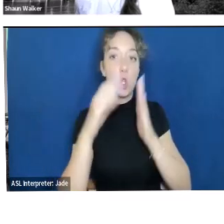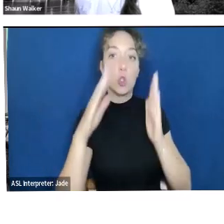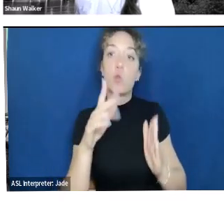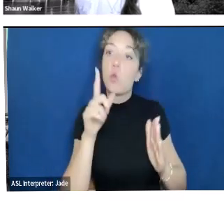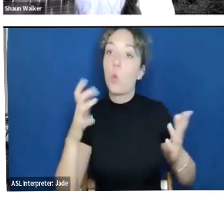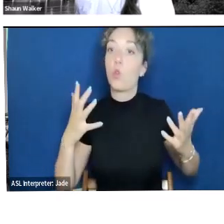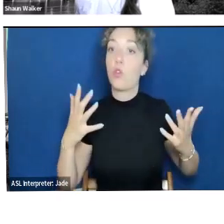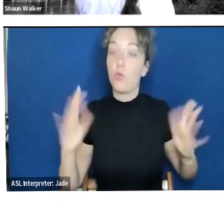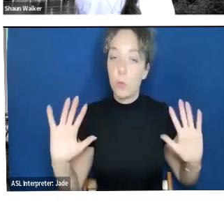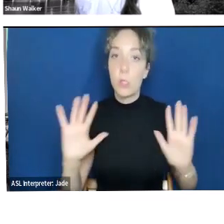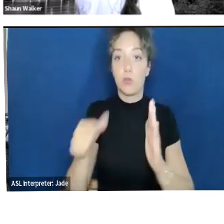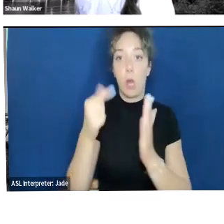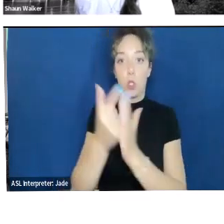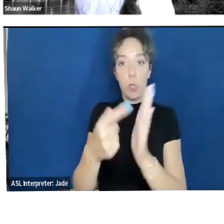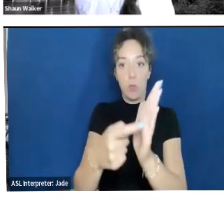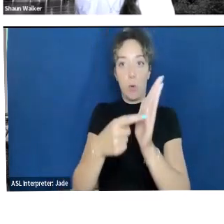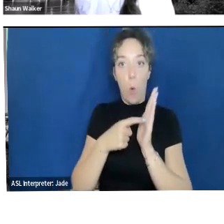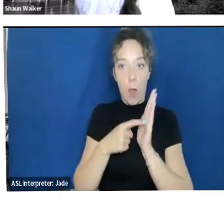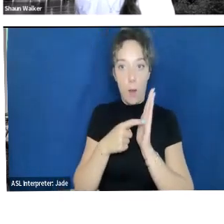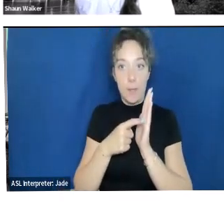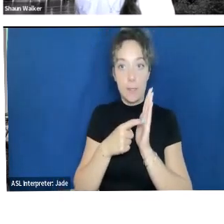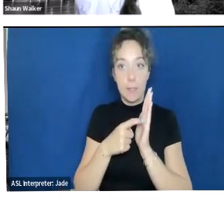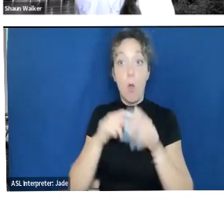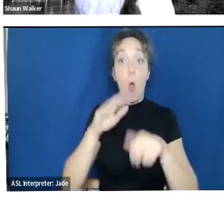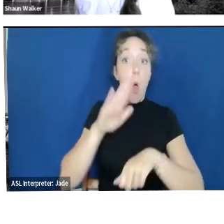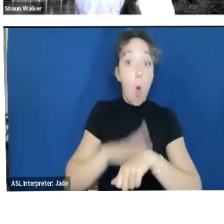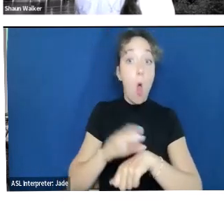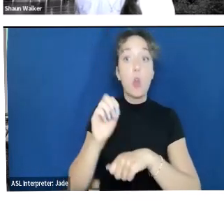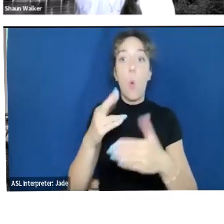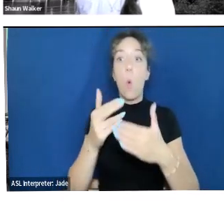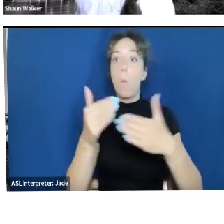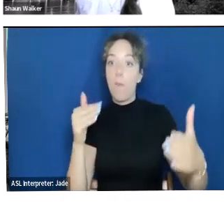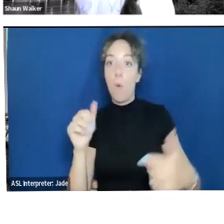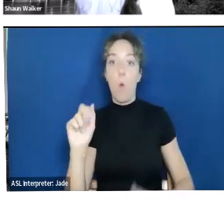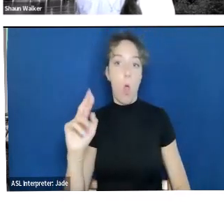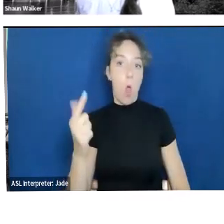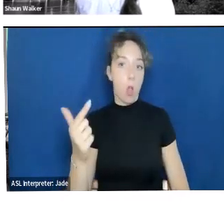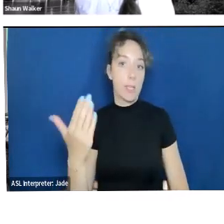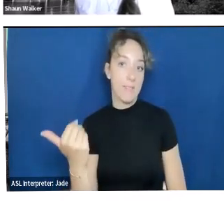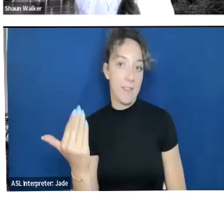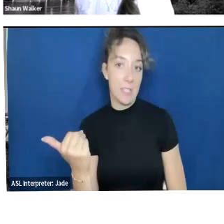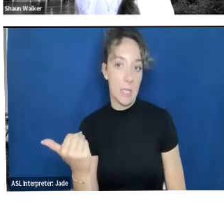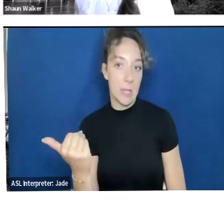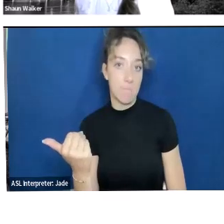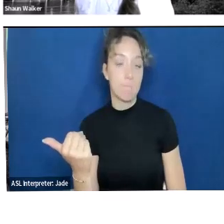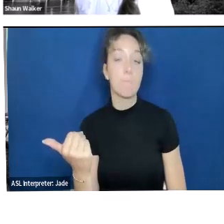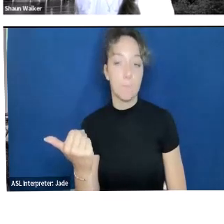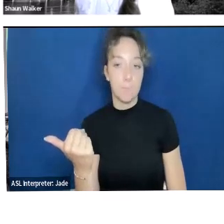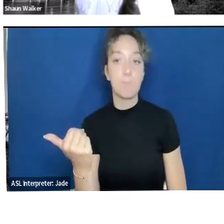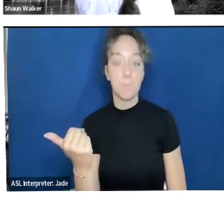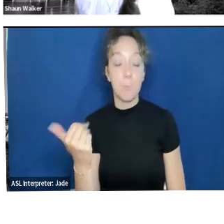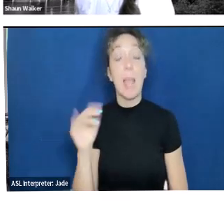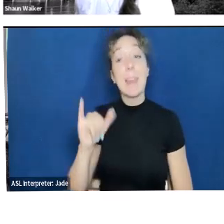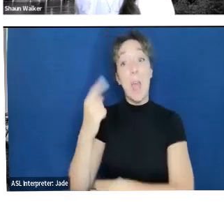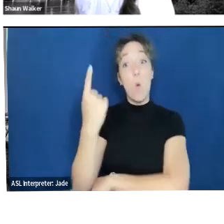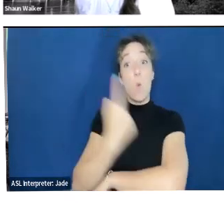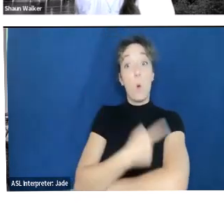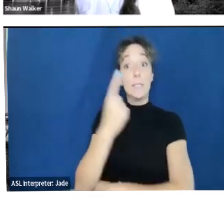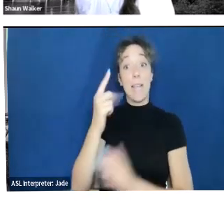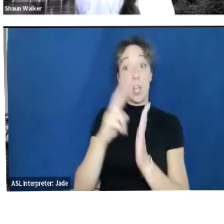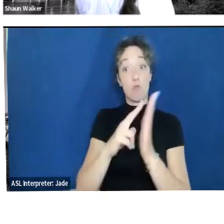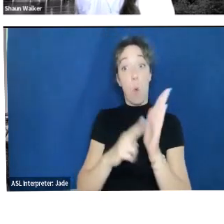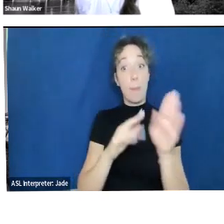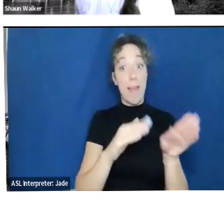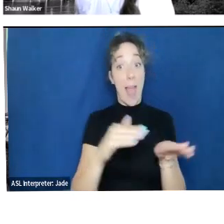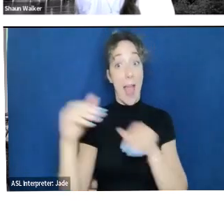the graduation requirements on or before August 15th. The one-day enrollment exit